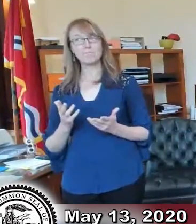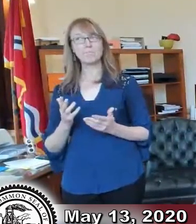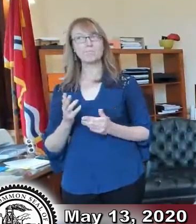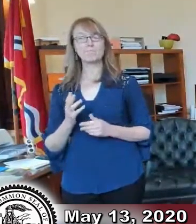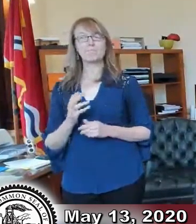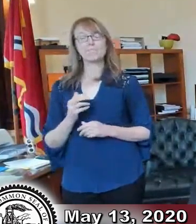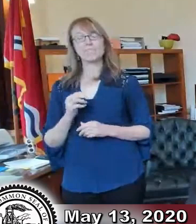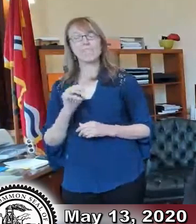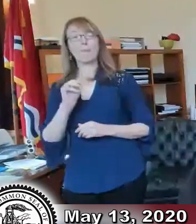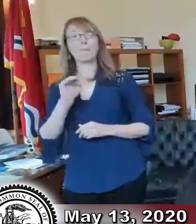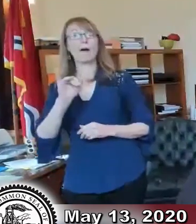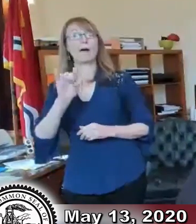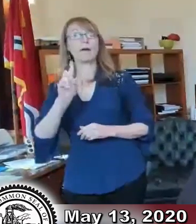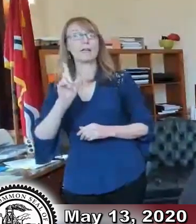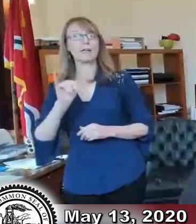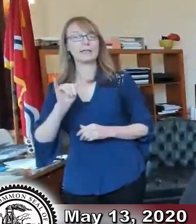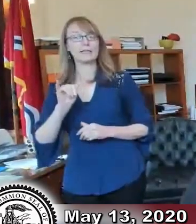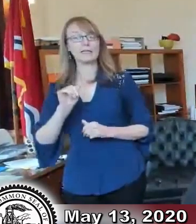course, you don't want